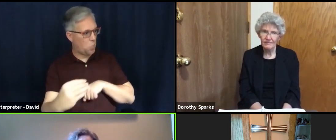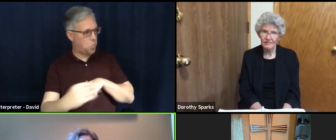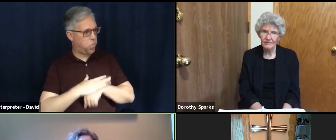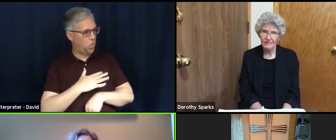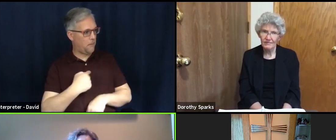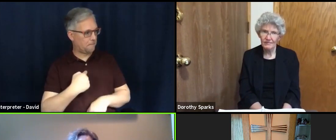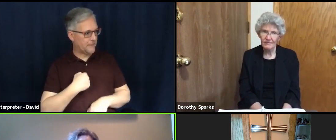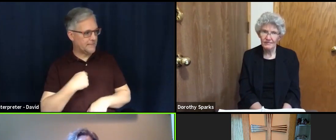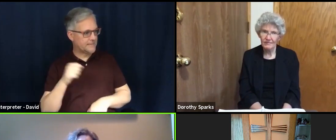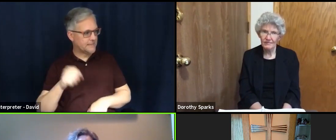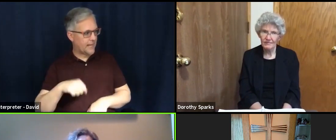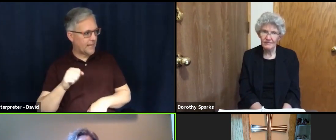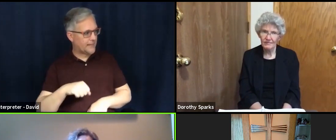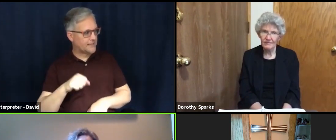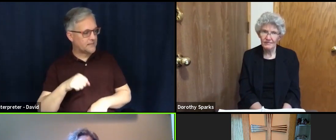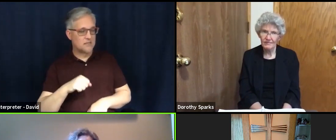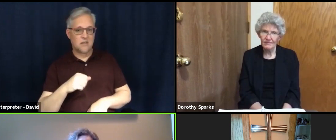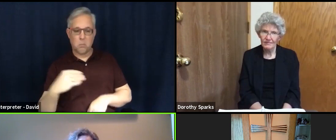It affects us every day.